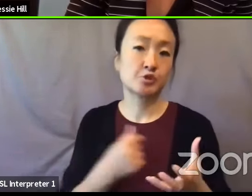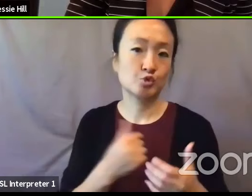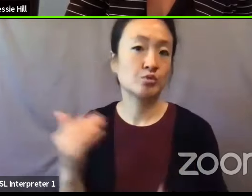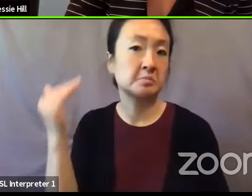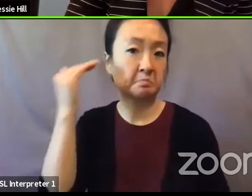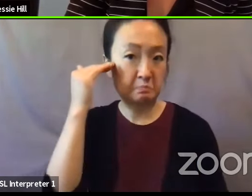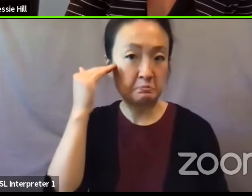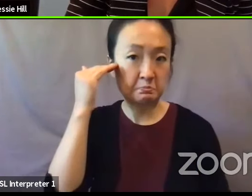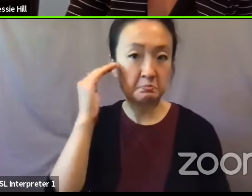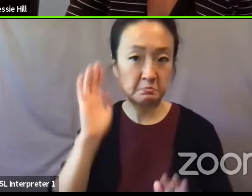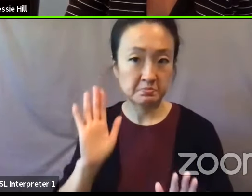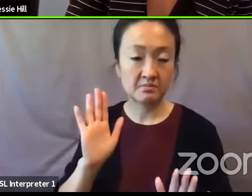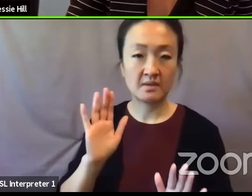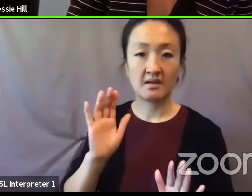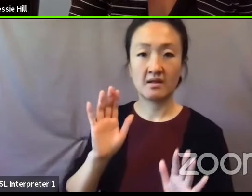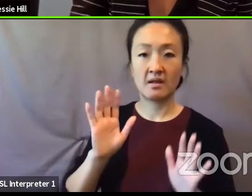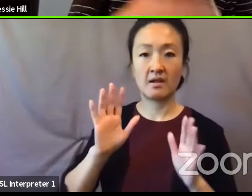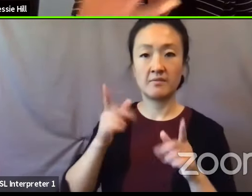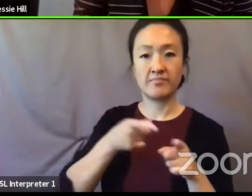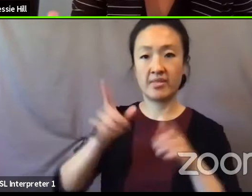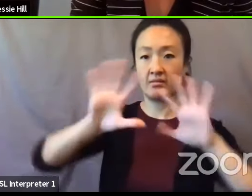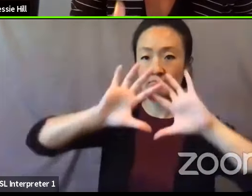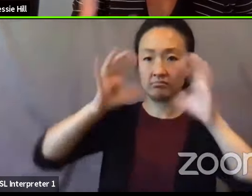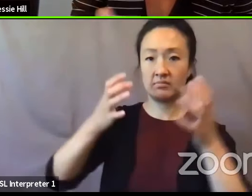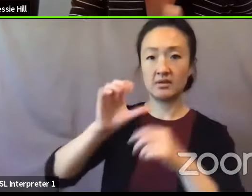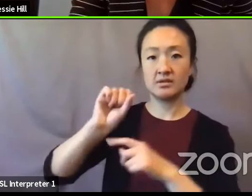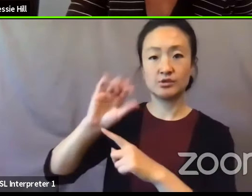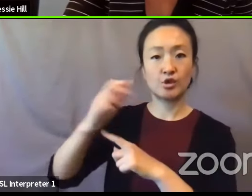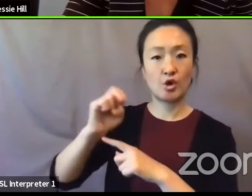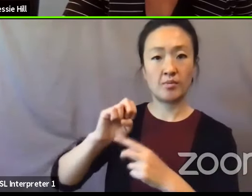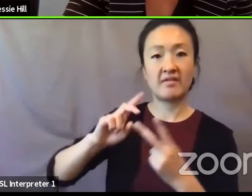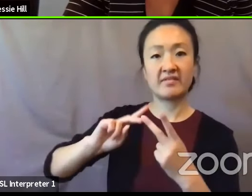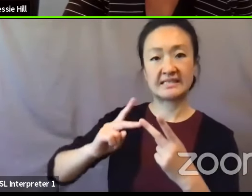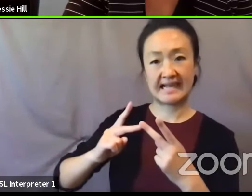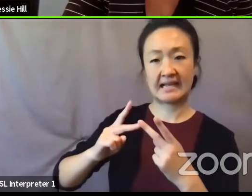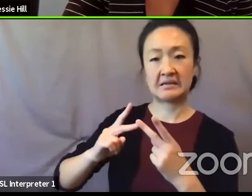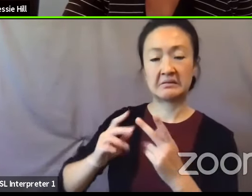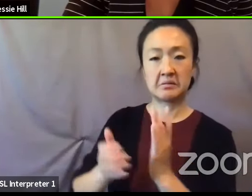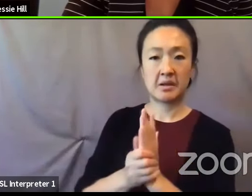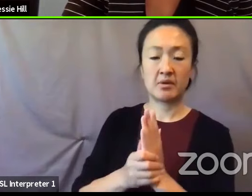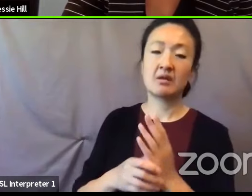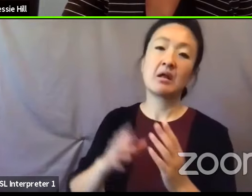guess, the scope of the Second Amendment. I think with the First Amendment, maybe it's a little more,